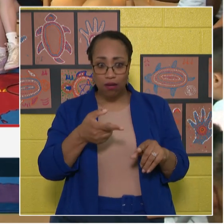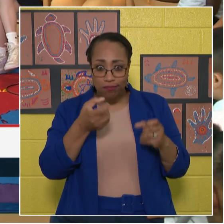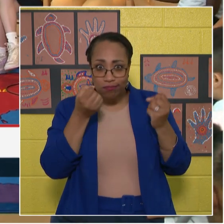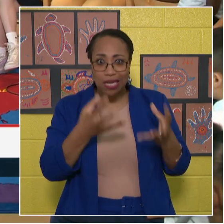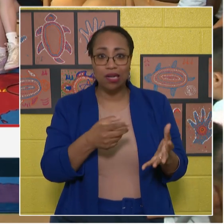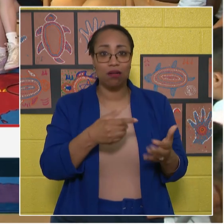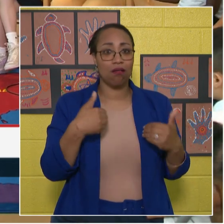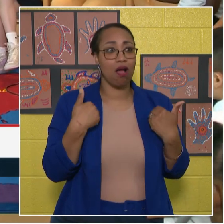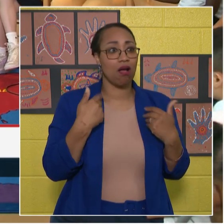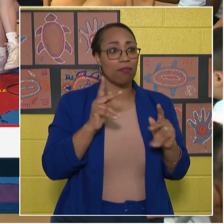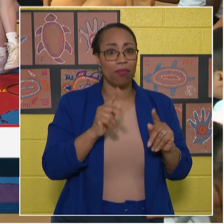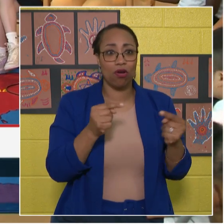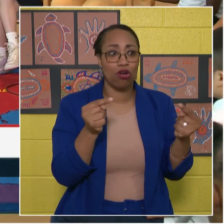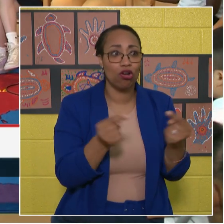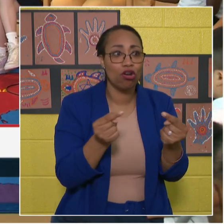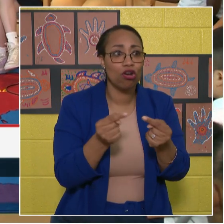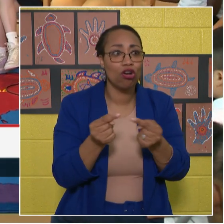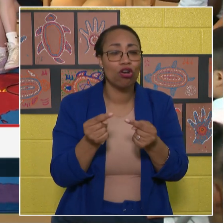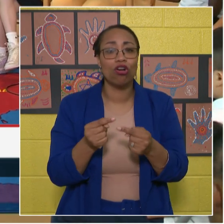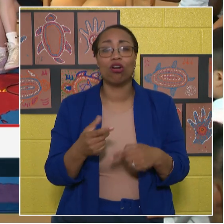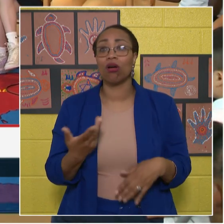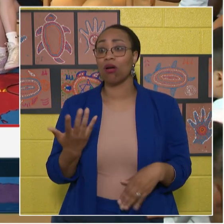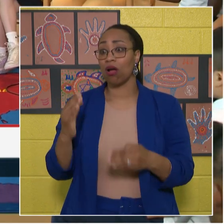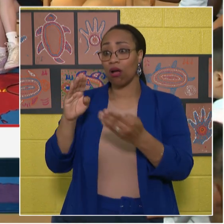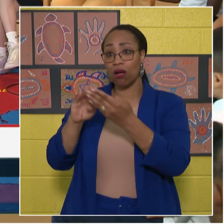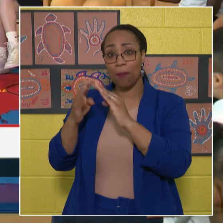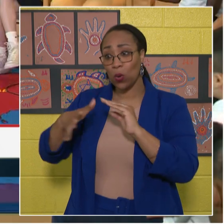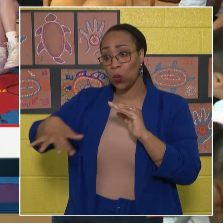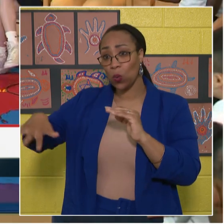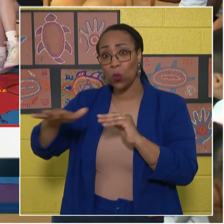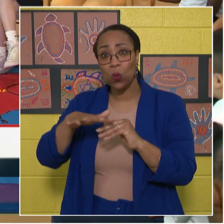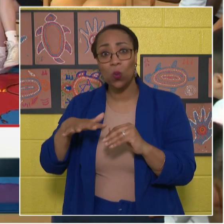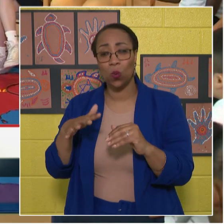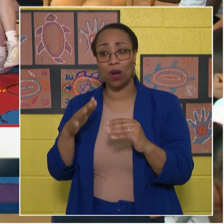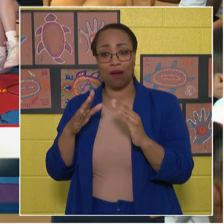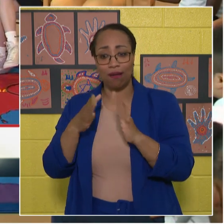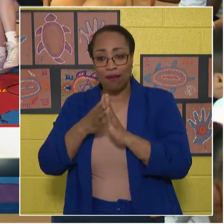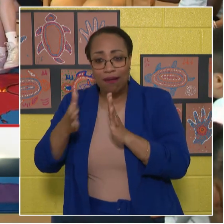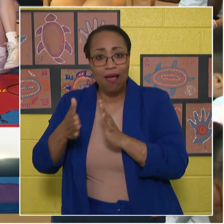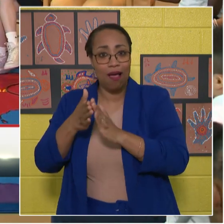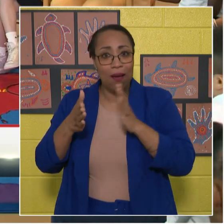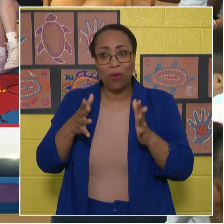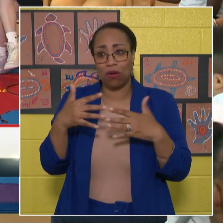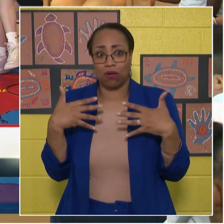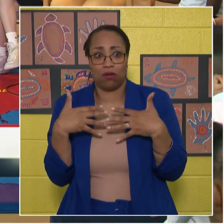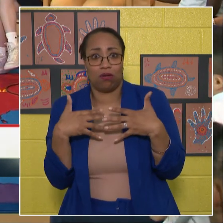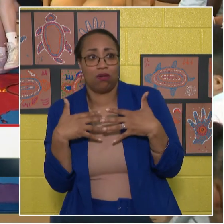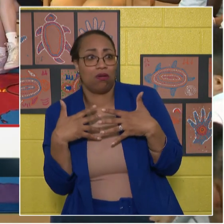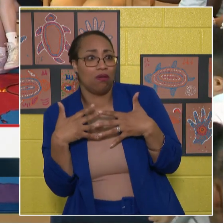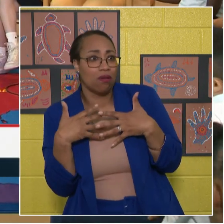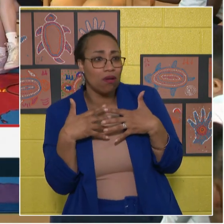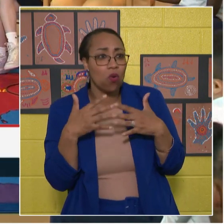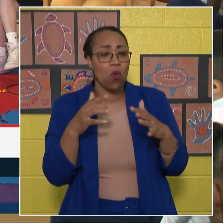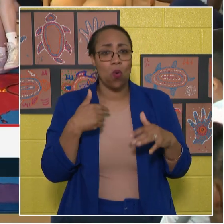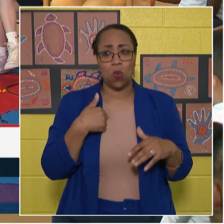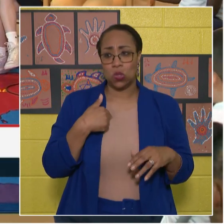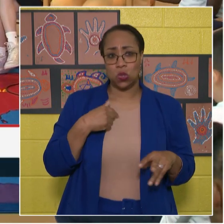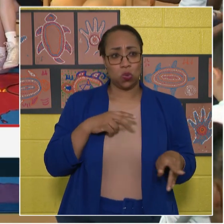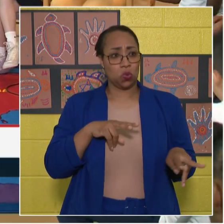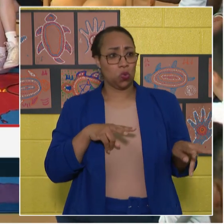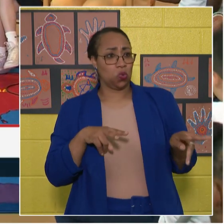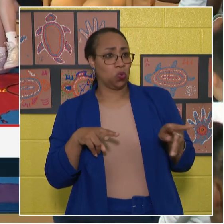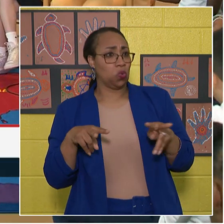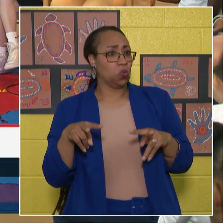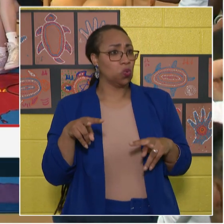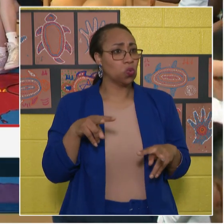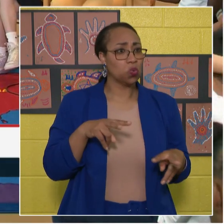this is why I ran for office, to take on tough issues, because I know with working with the